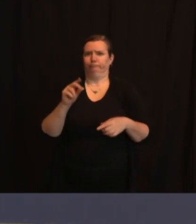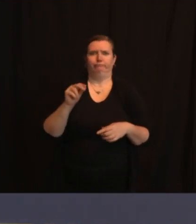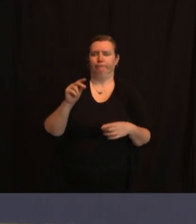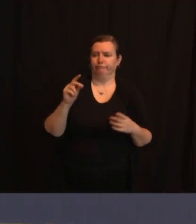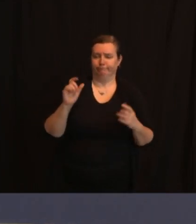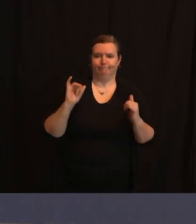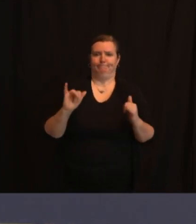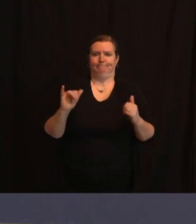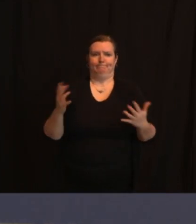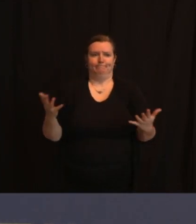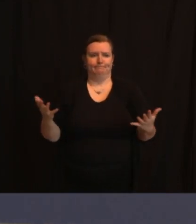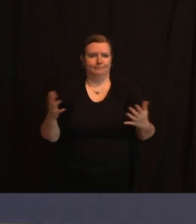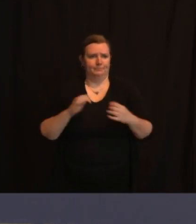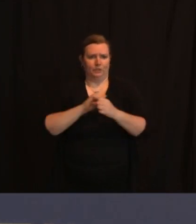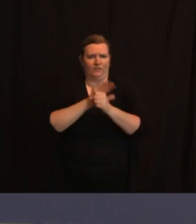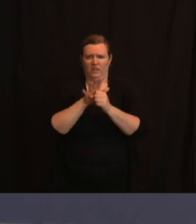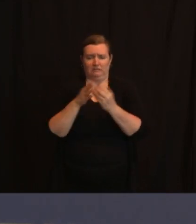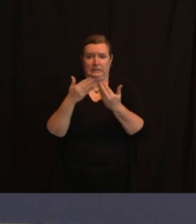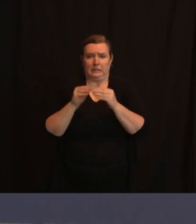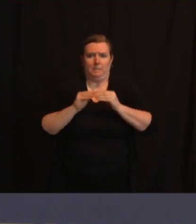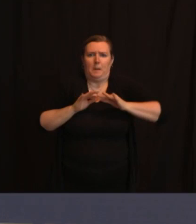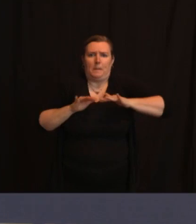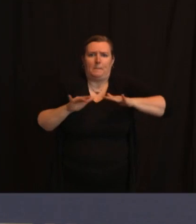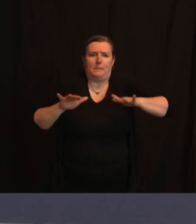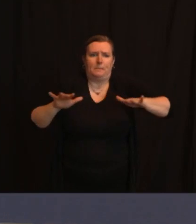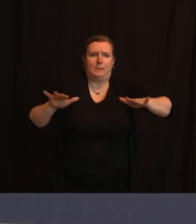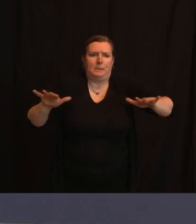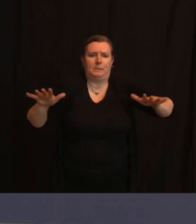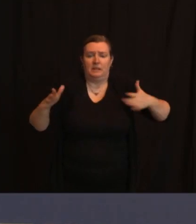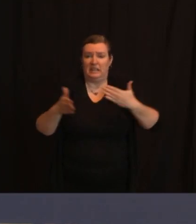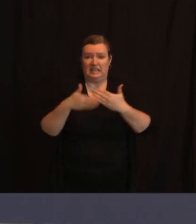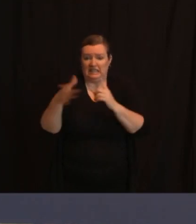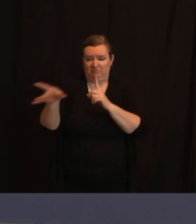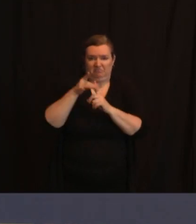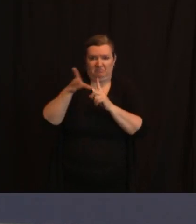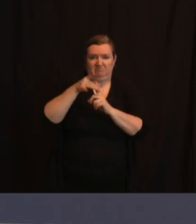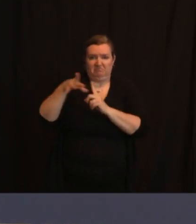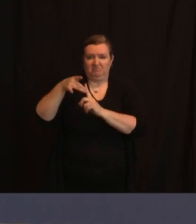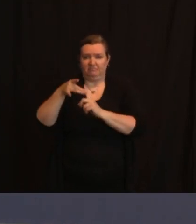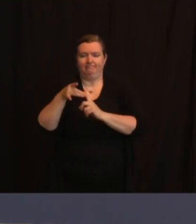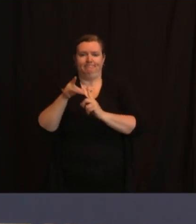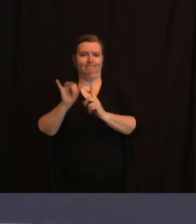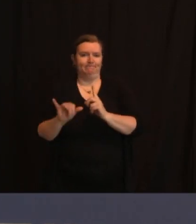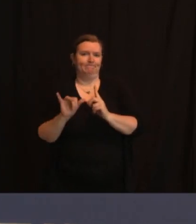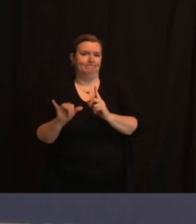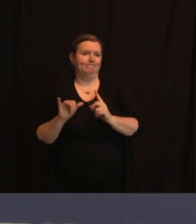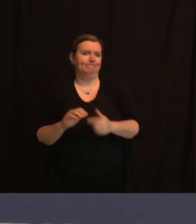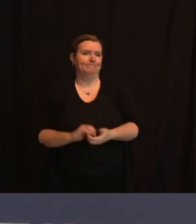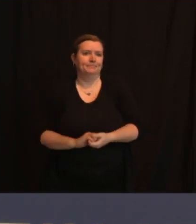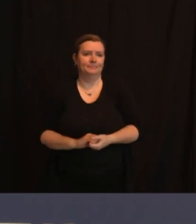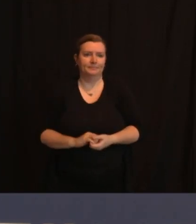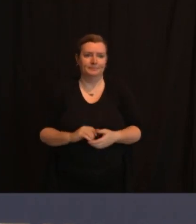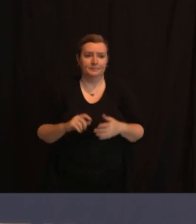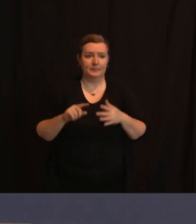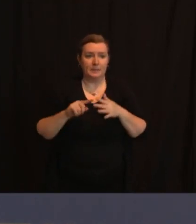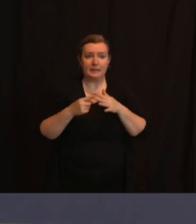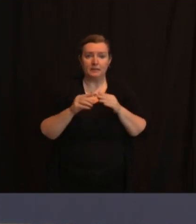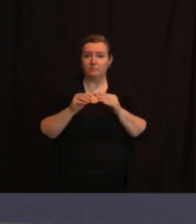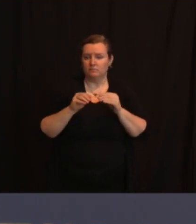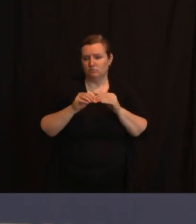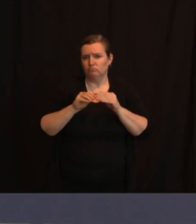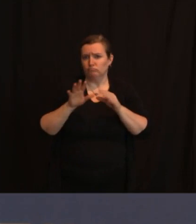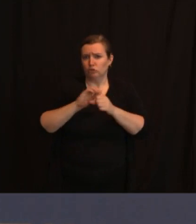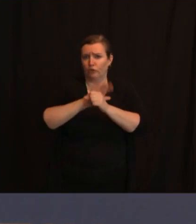of COVID-19. And I think early on in this outbreak, when we realized that a